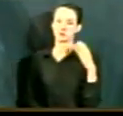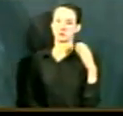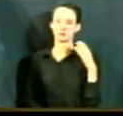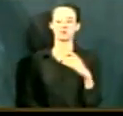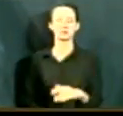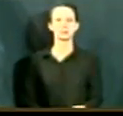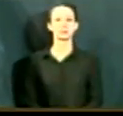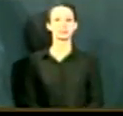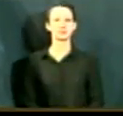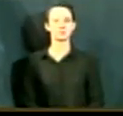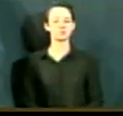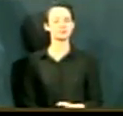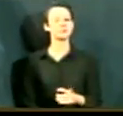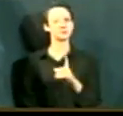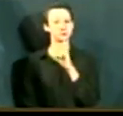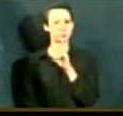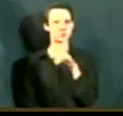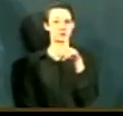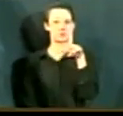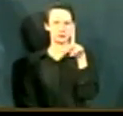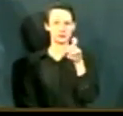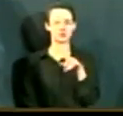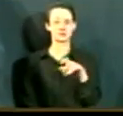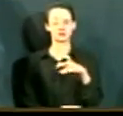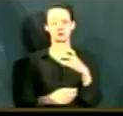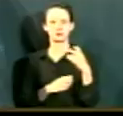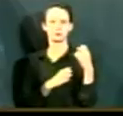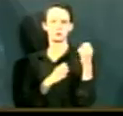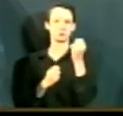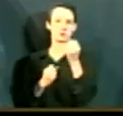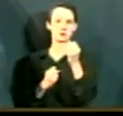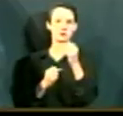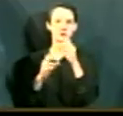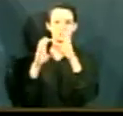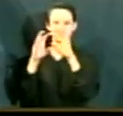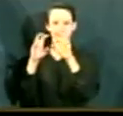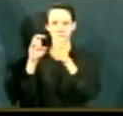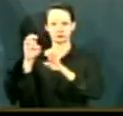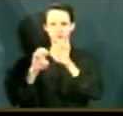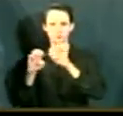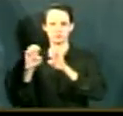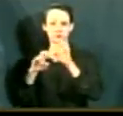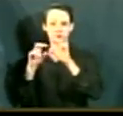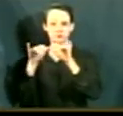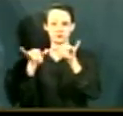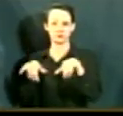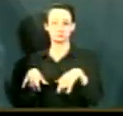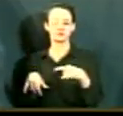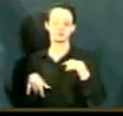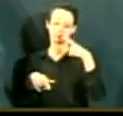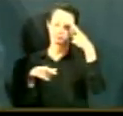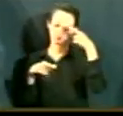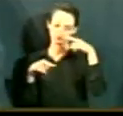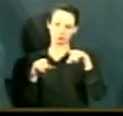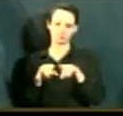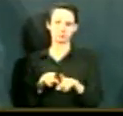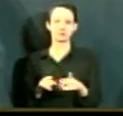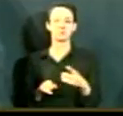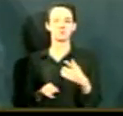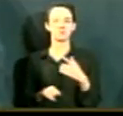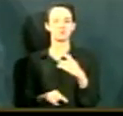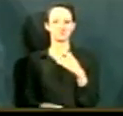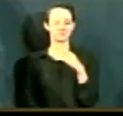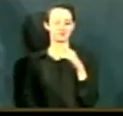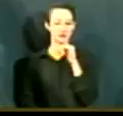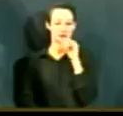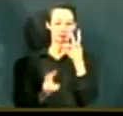We certainly need a strong evaluation system, I agree. But I just wanted to, and this is really not the